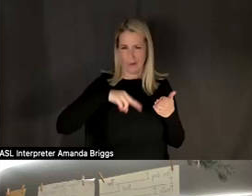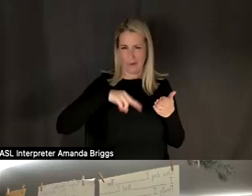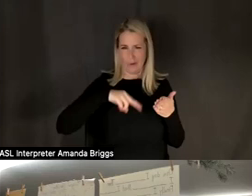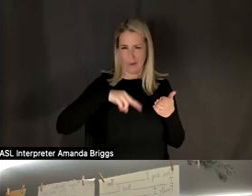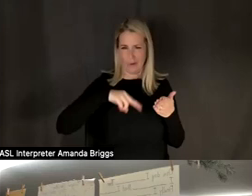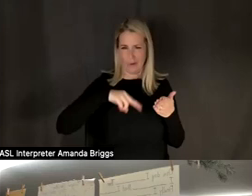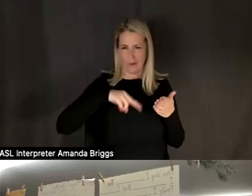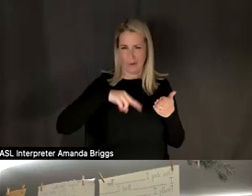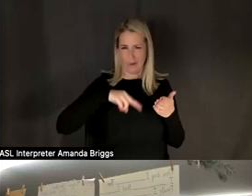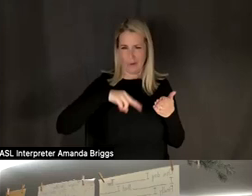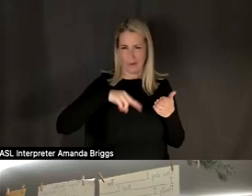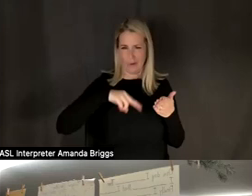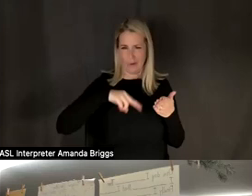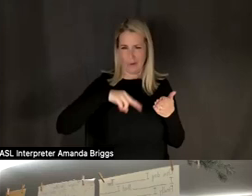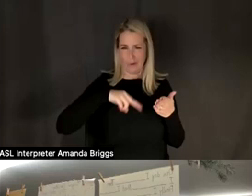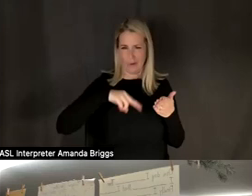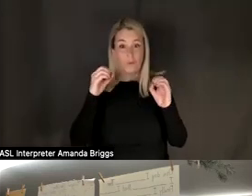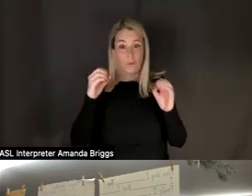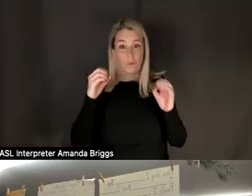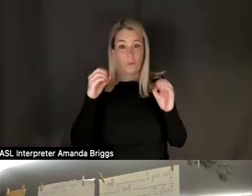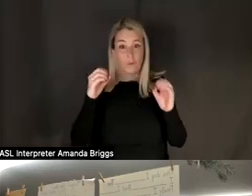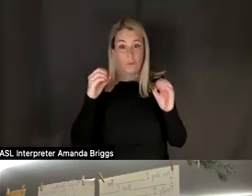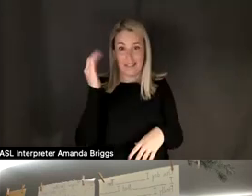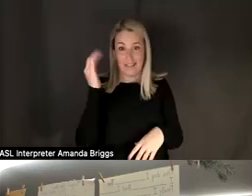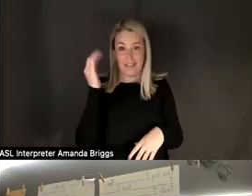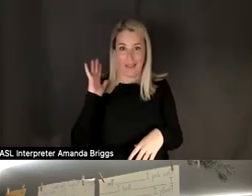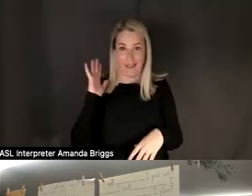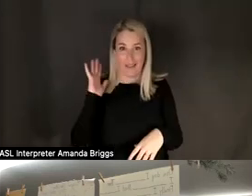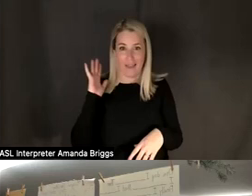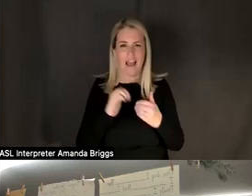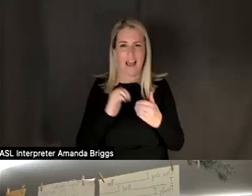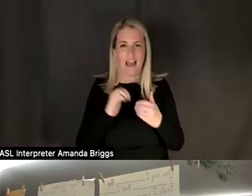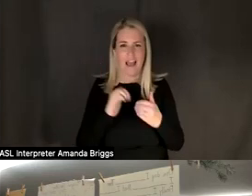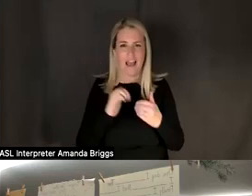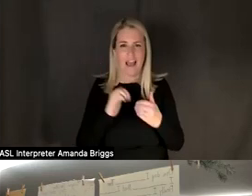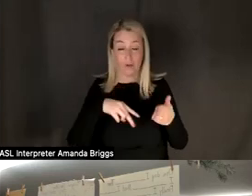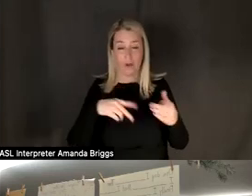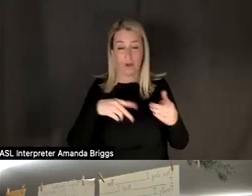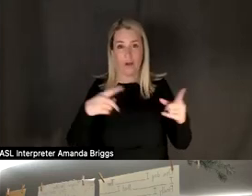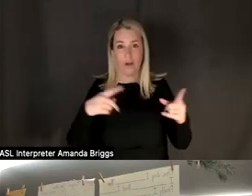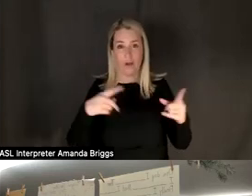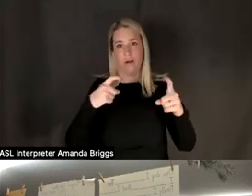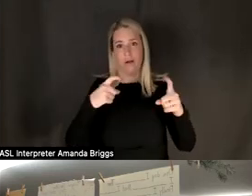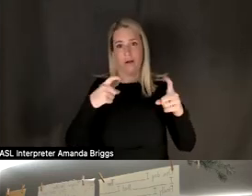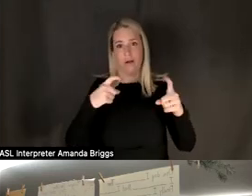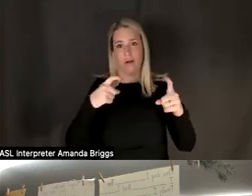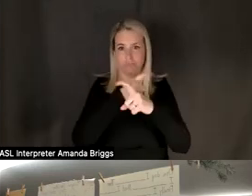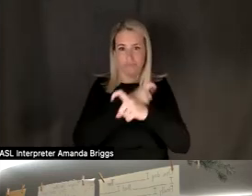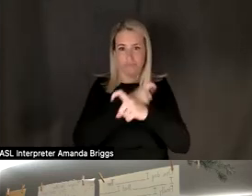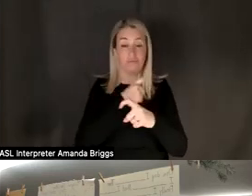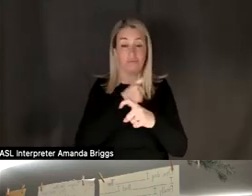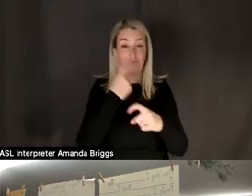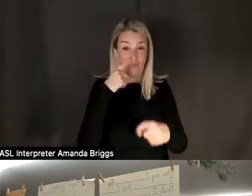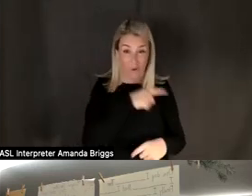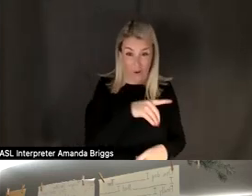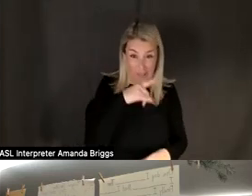I had no idea, even back then when I knew nothing, how complicated this is, all of this is for kids to learn and for people